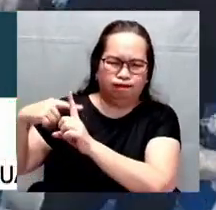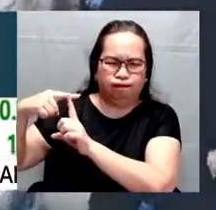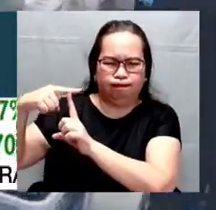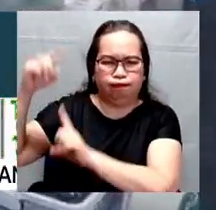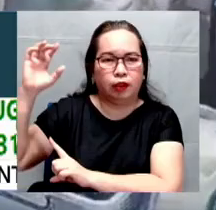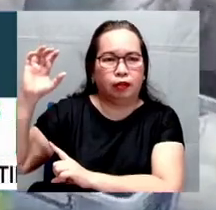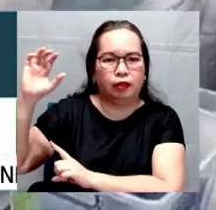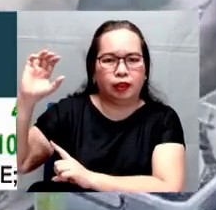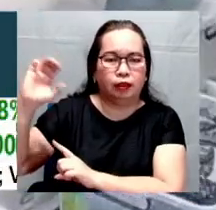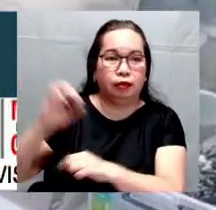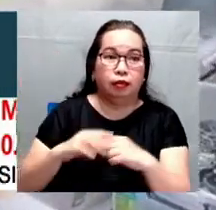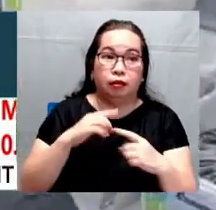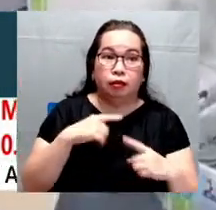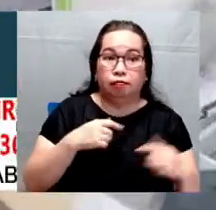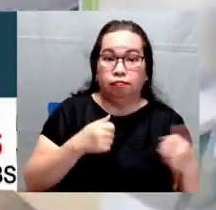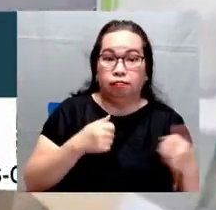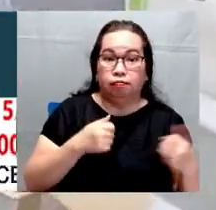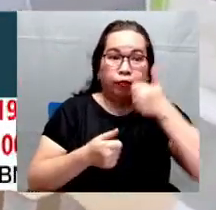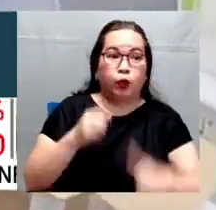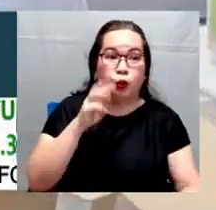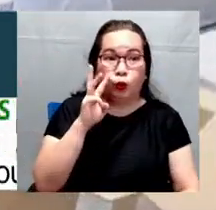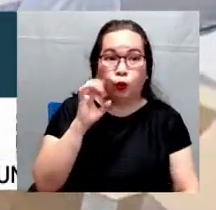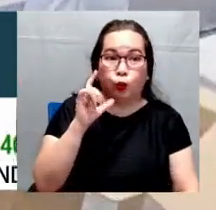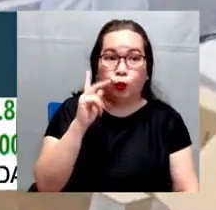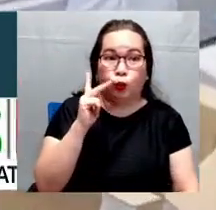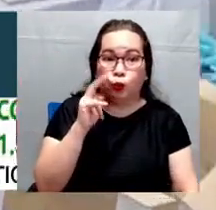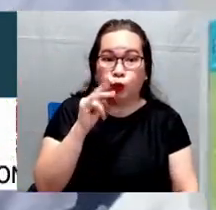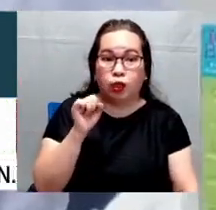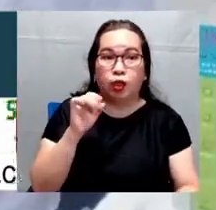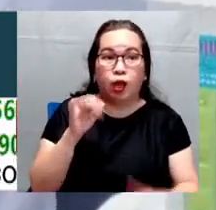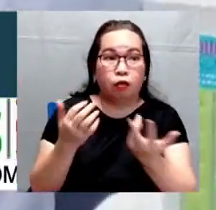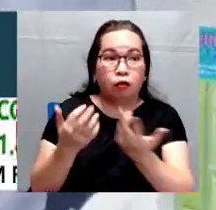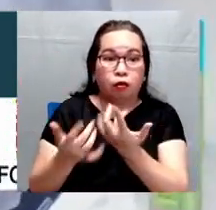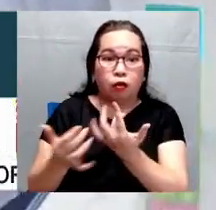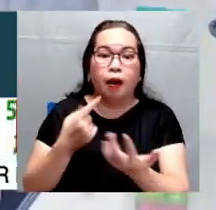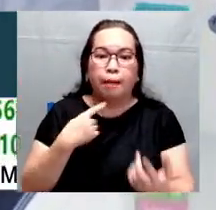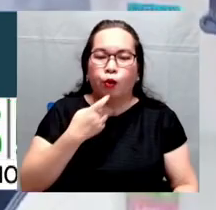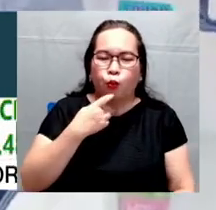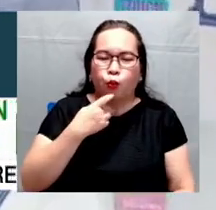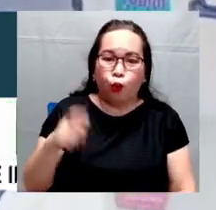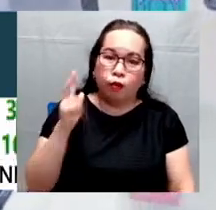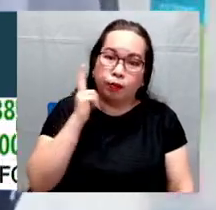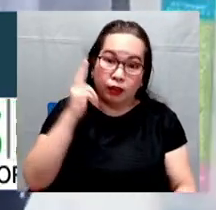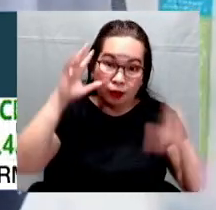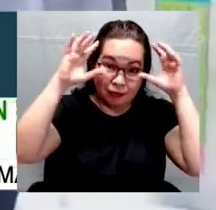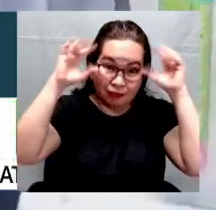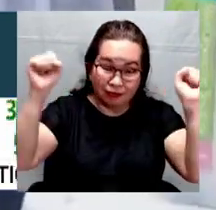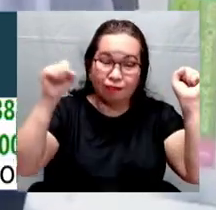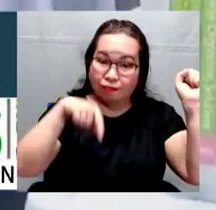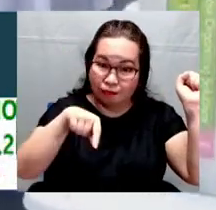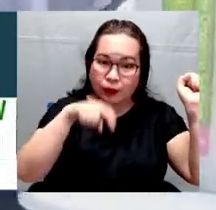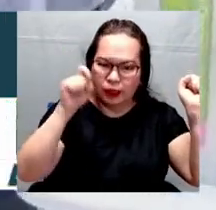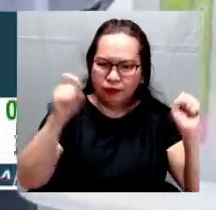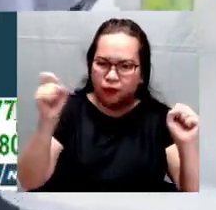PDEA Director General Wilkins Villanueva said the destruction is in compliance with the order of President Rodrigo Duterte to immediately